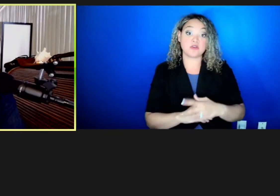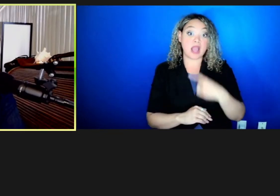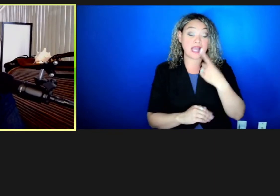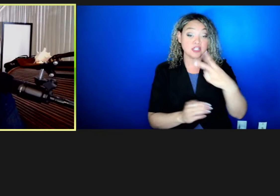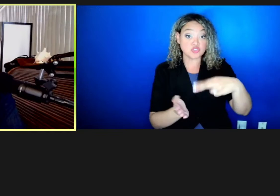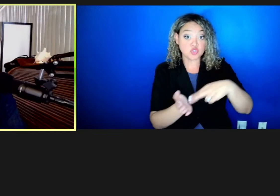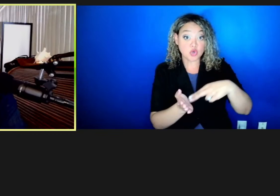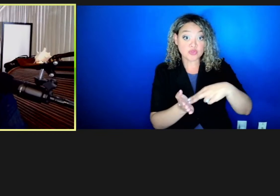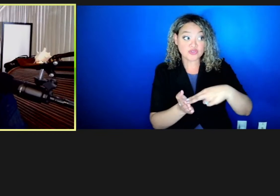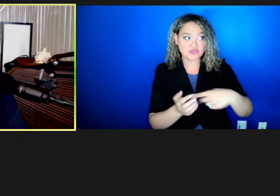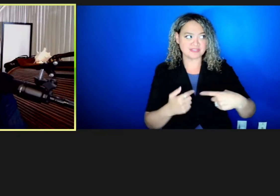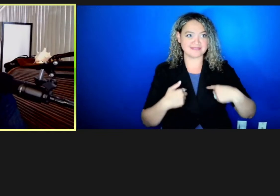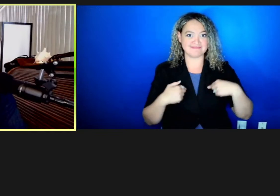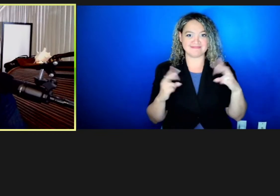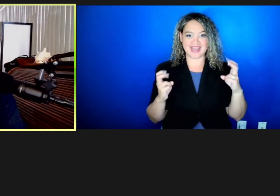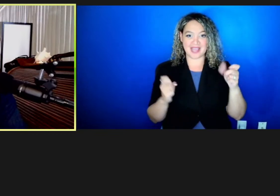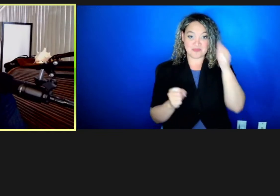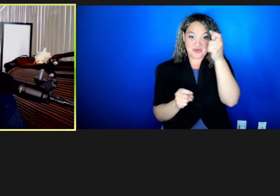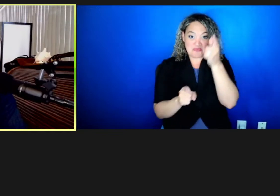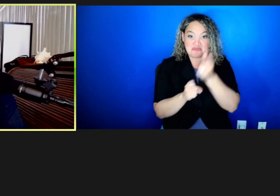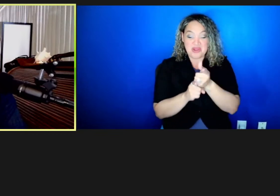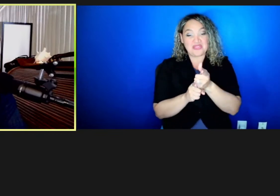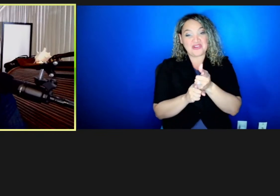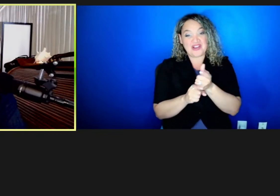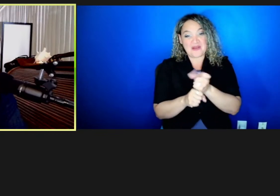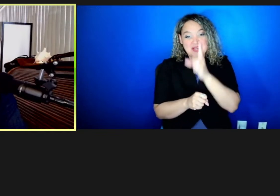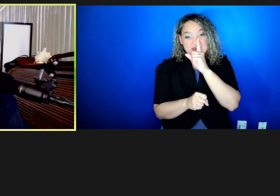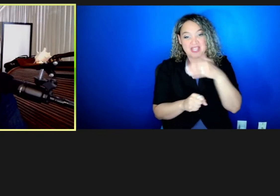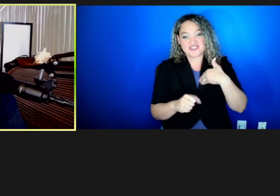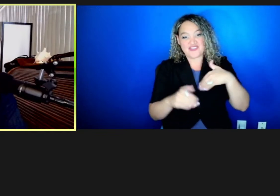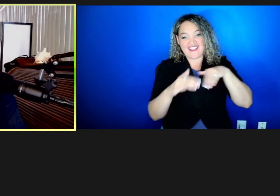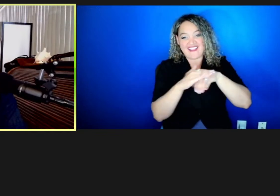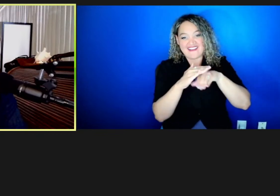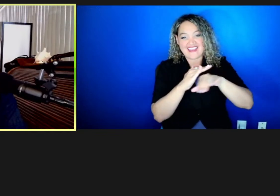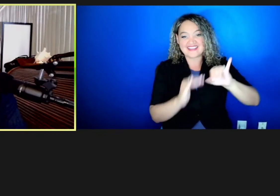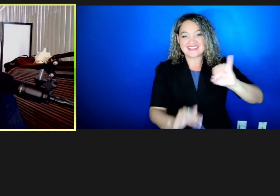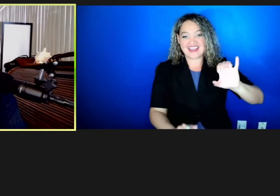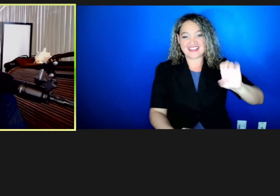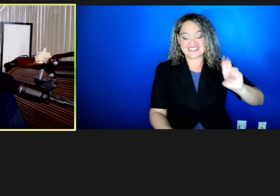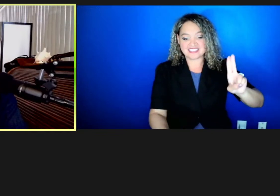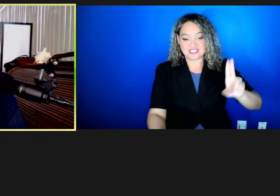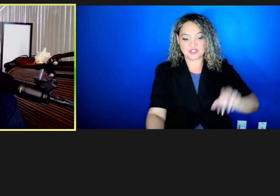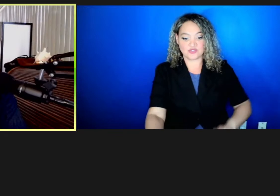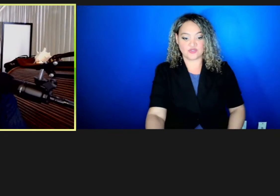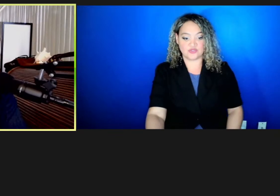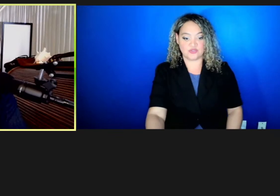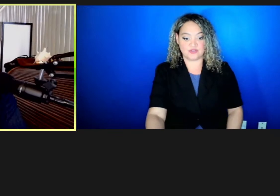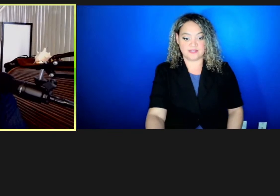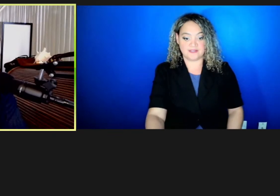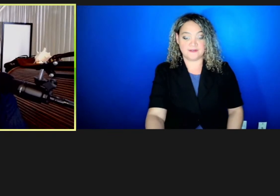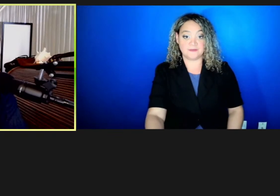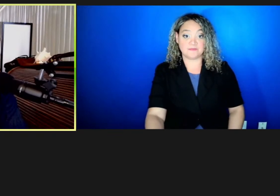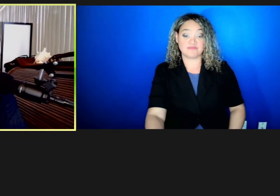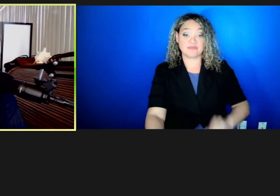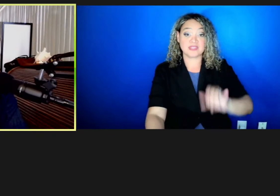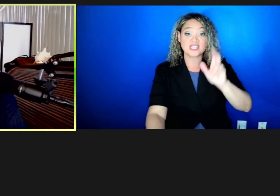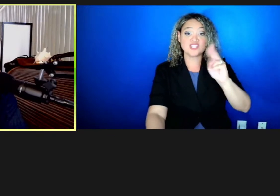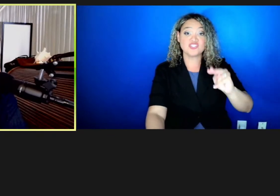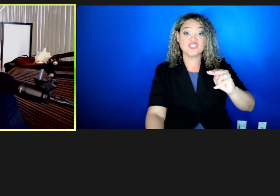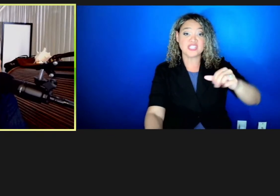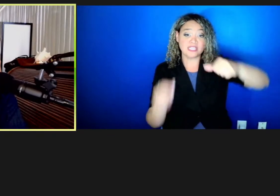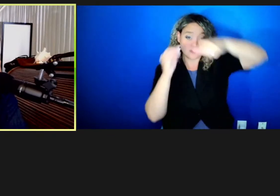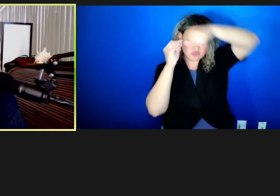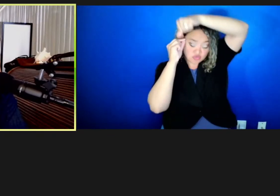that I was her brother in order to get into the ICU. Jean's shaved head had